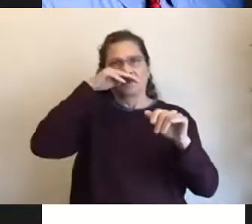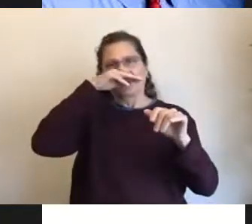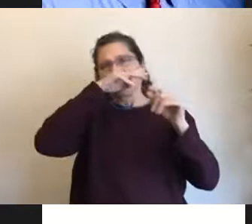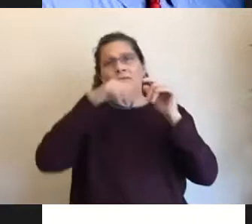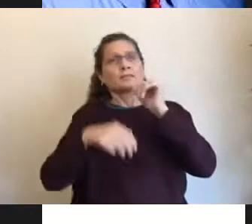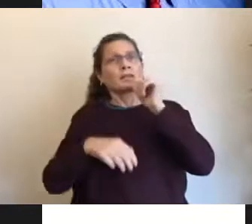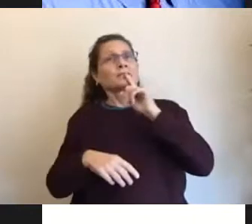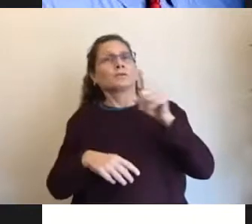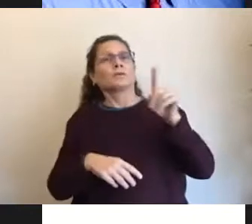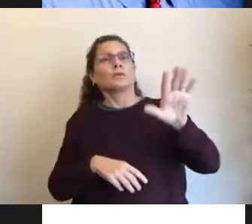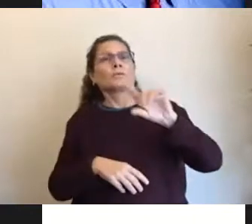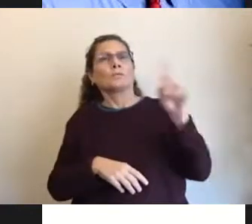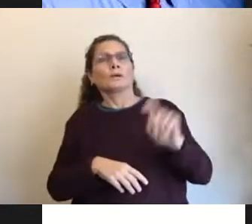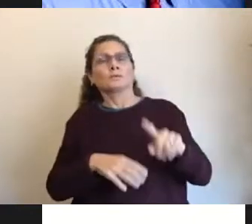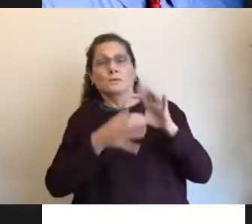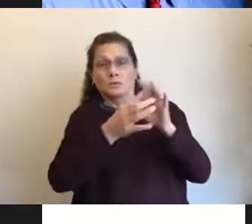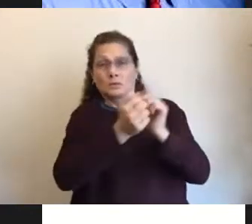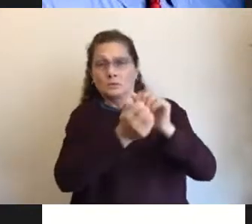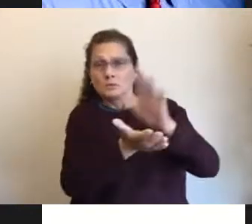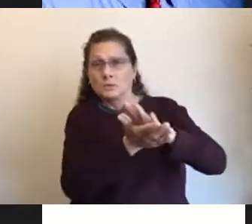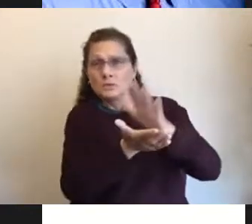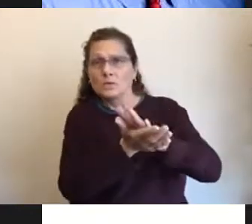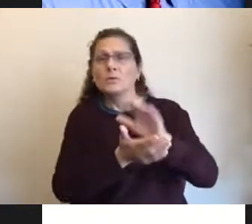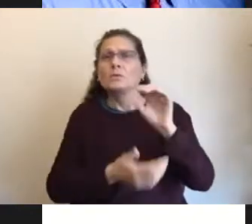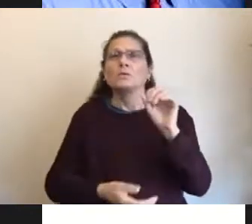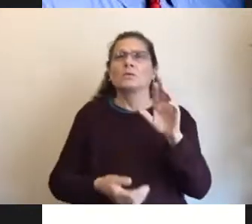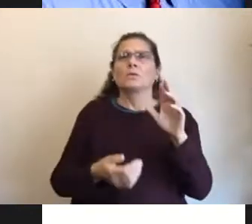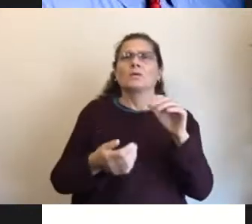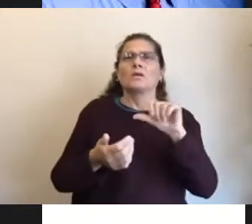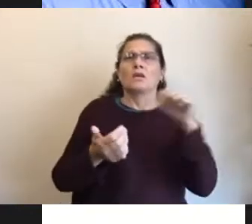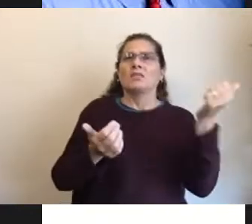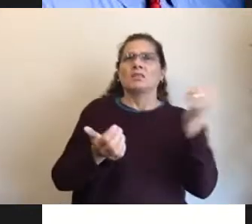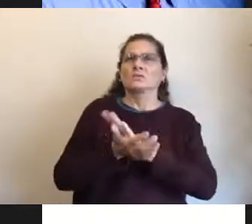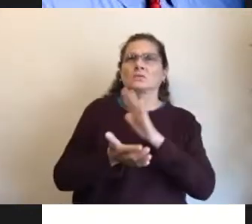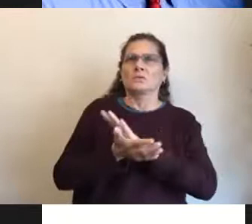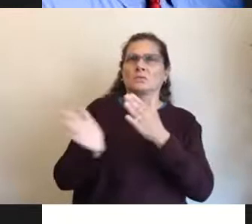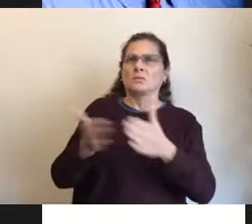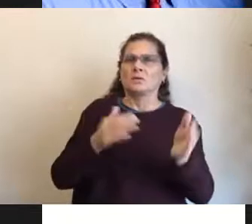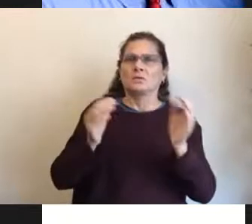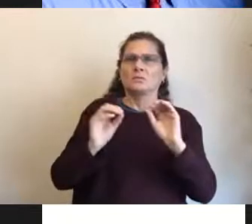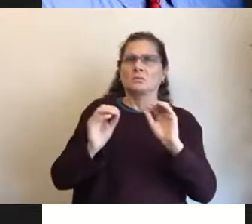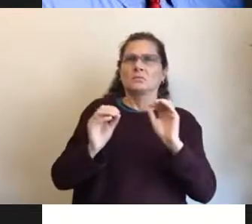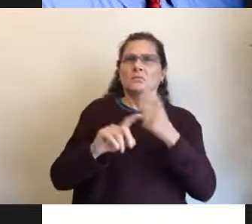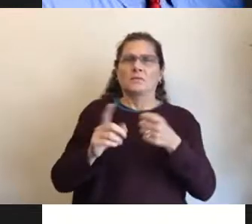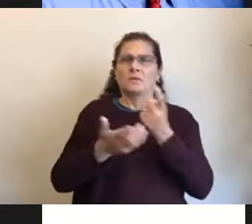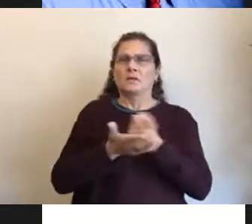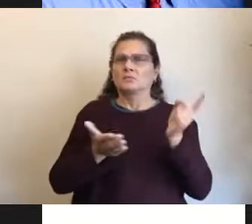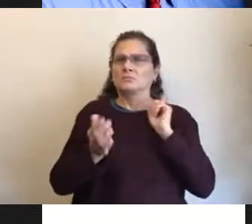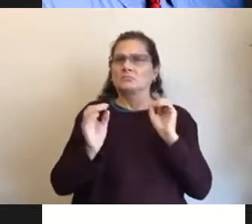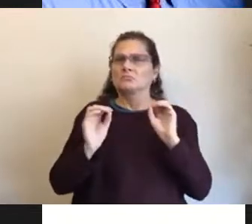schools. Maybe we had not had any additional school plans come in last week. And then